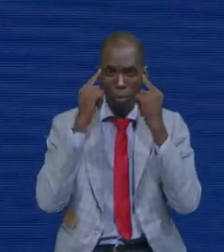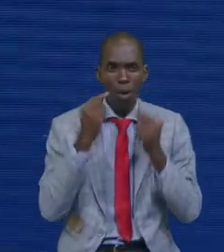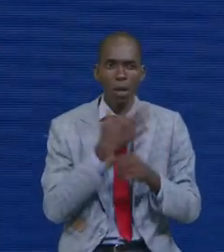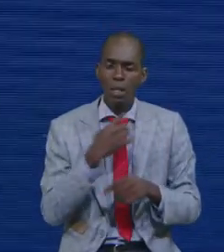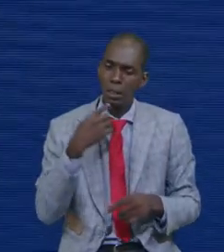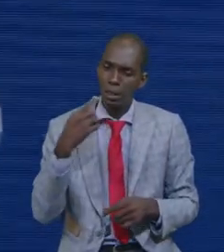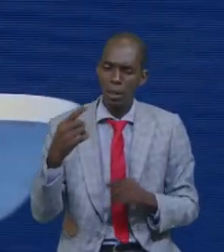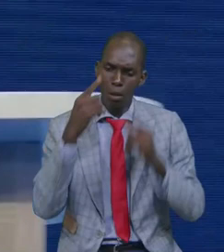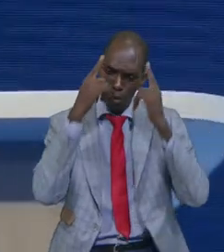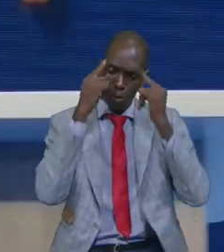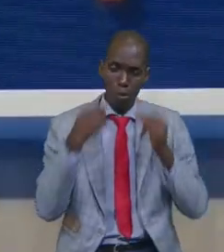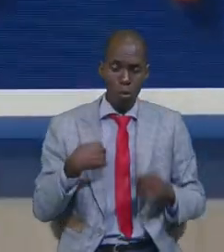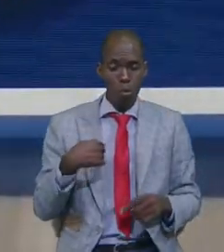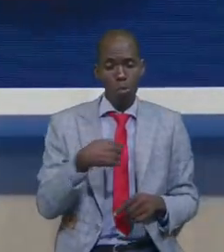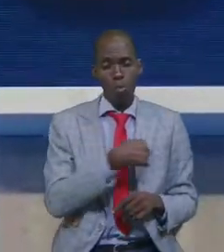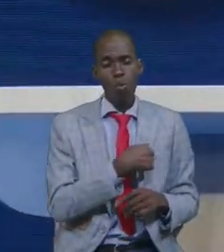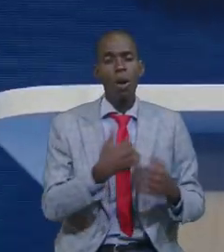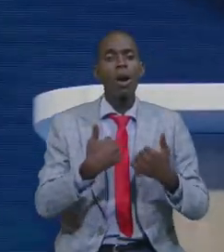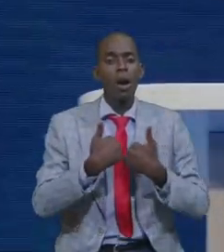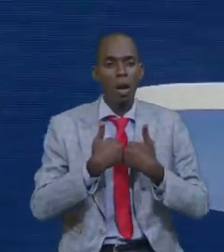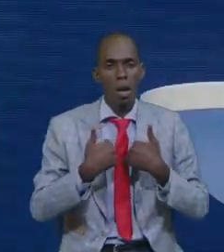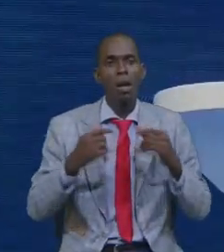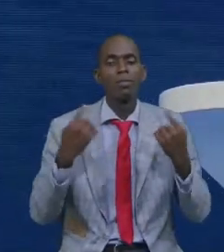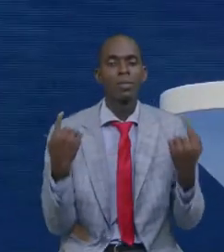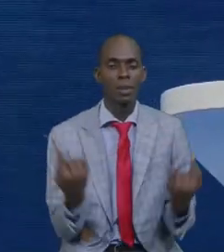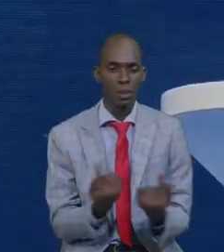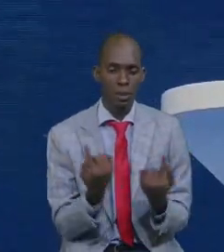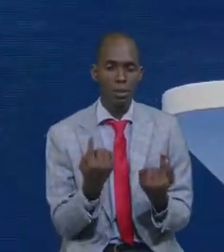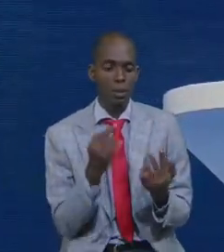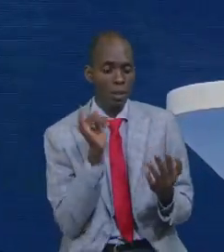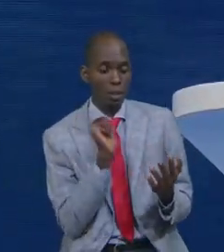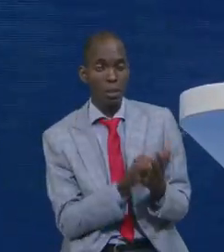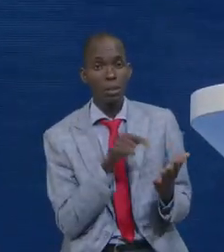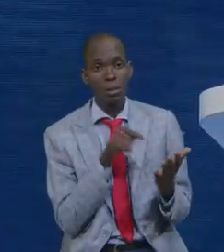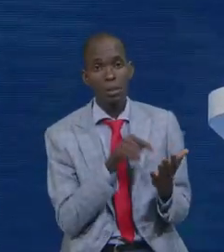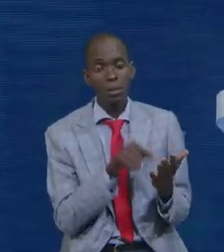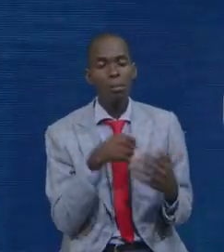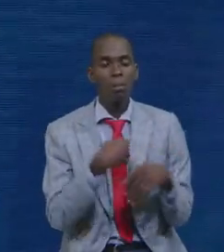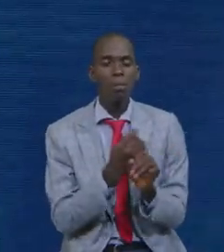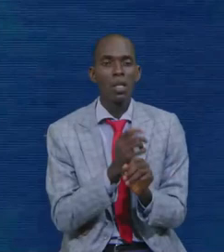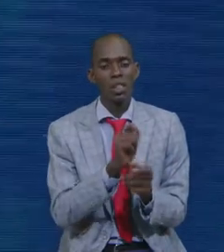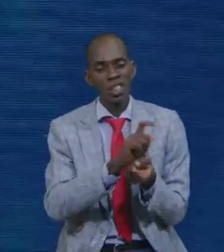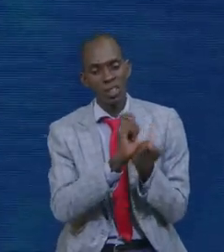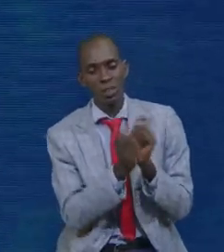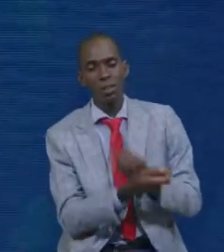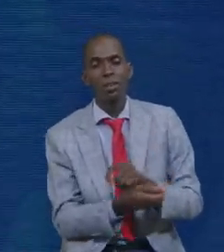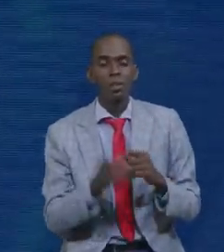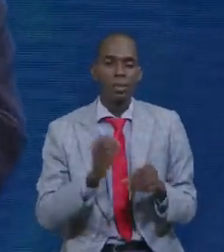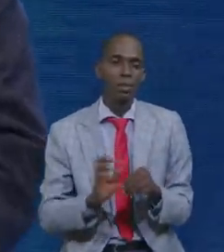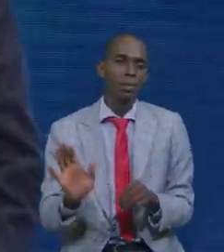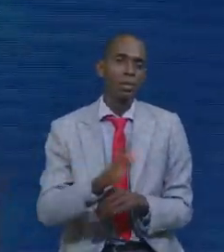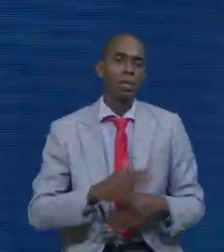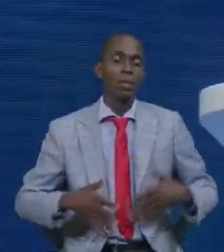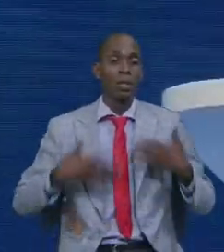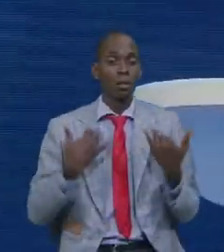we have sinned. That made a turning point in their lives.